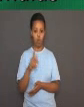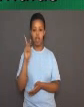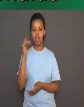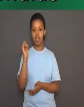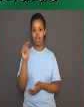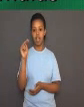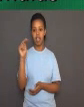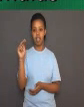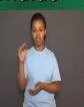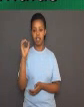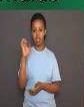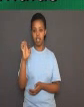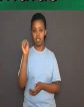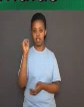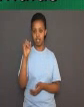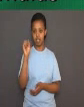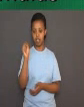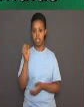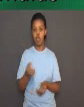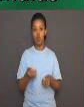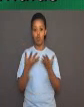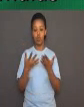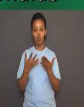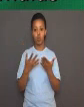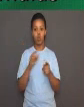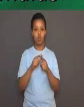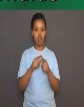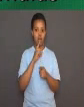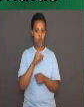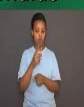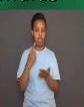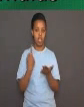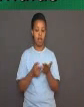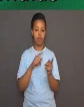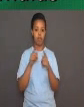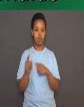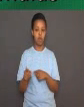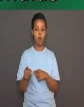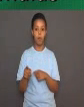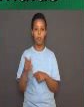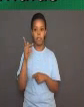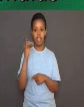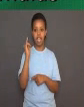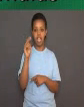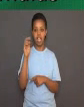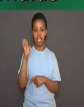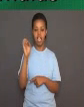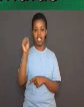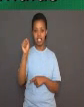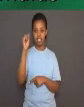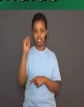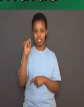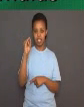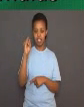Kinesis is the plural word for kinesis. However, unlike taxis, the